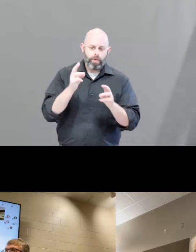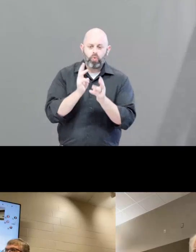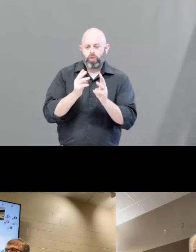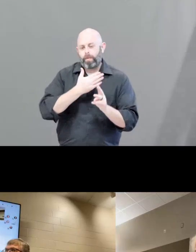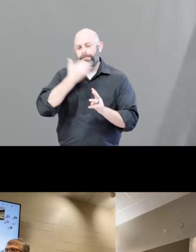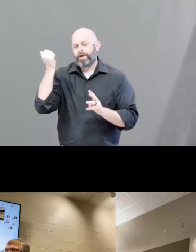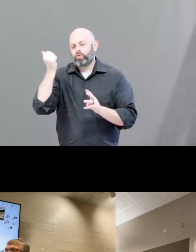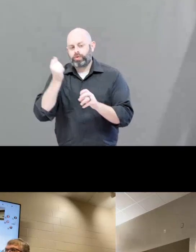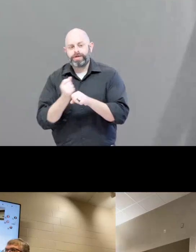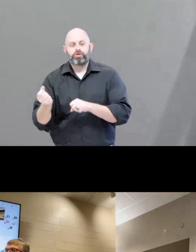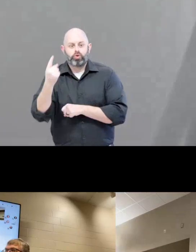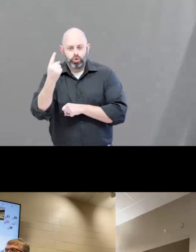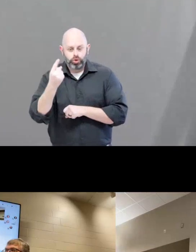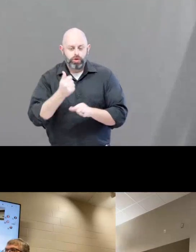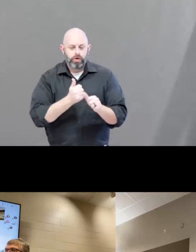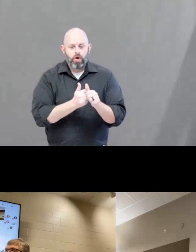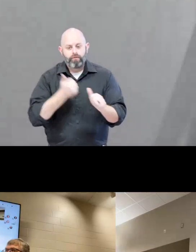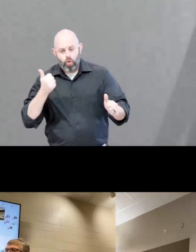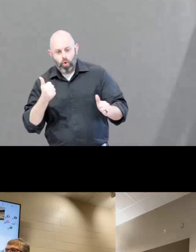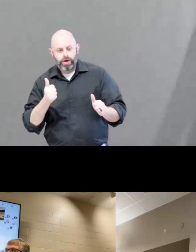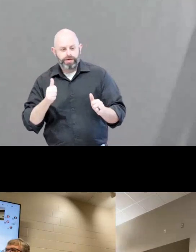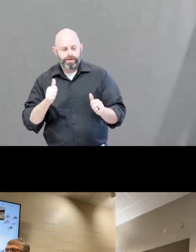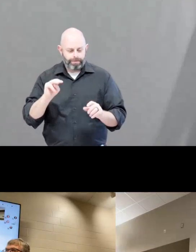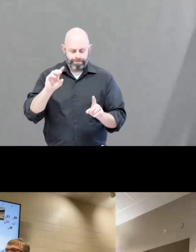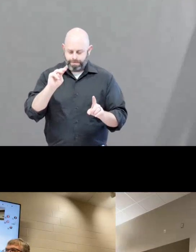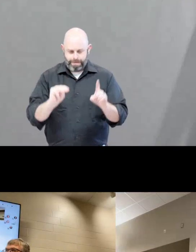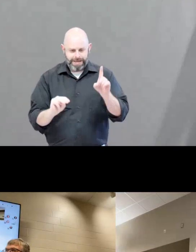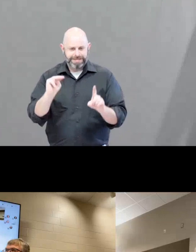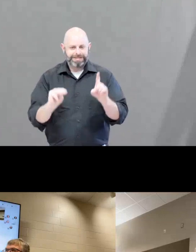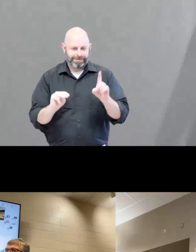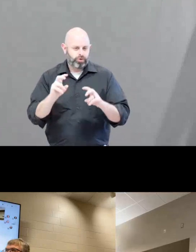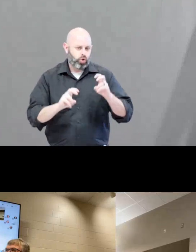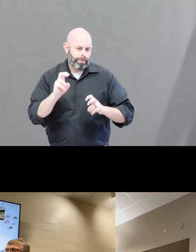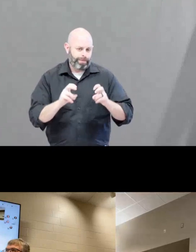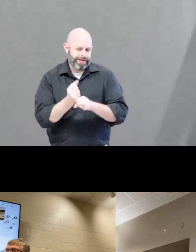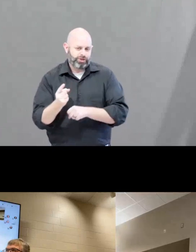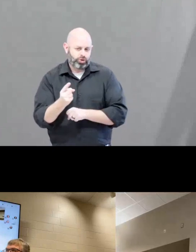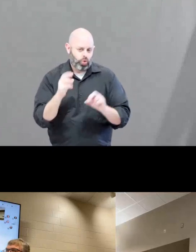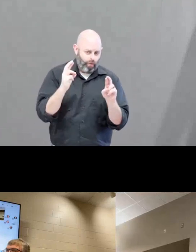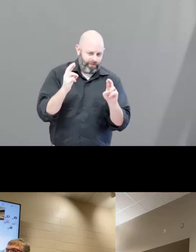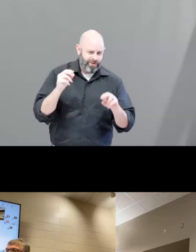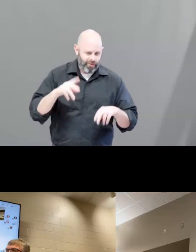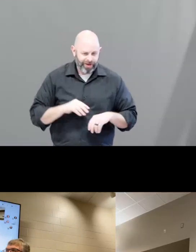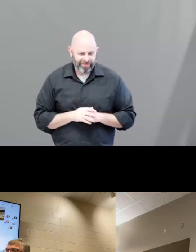will cooperate and stay away from the Mason-Dixon tournament.